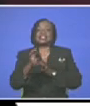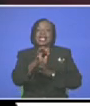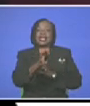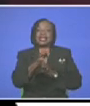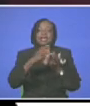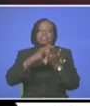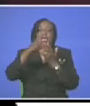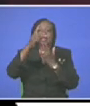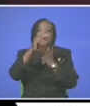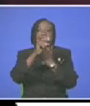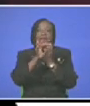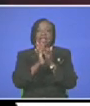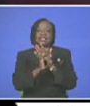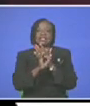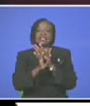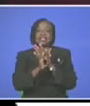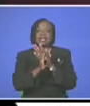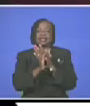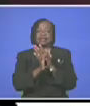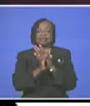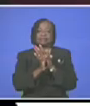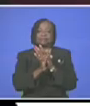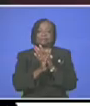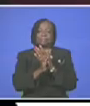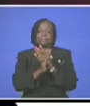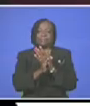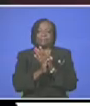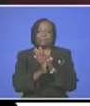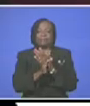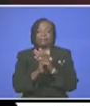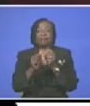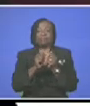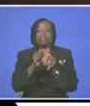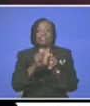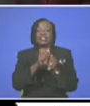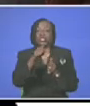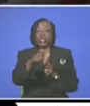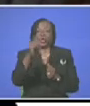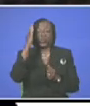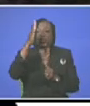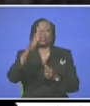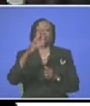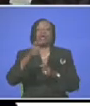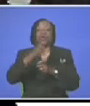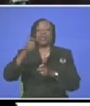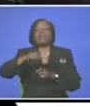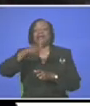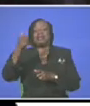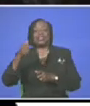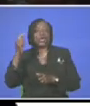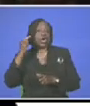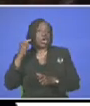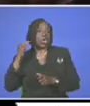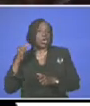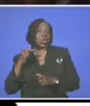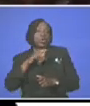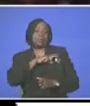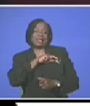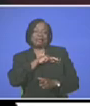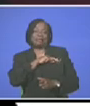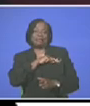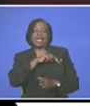that we're certain that you will win another gold at Olympic. An individual who